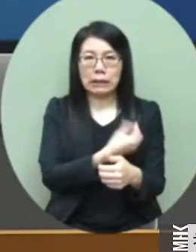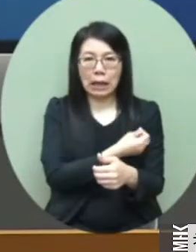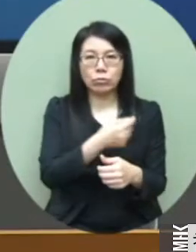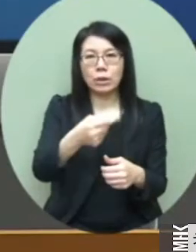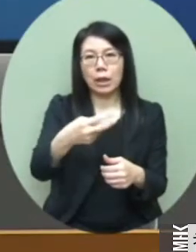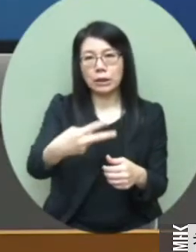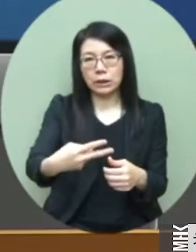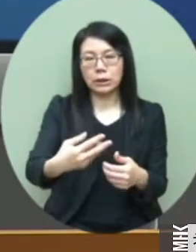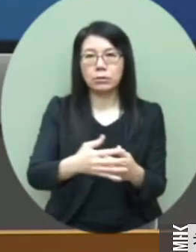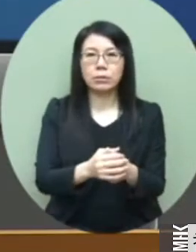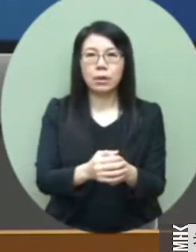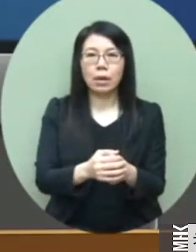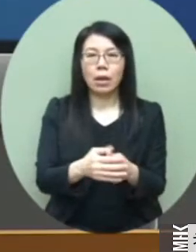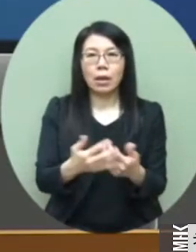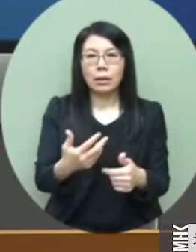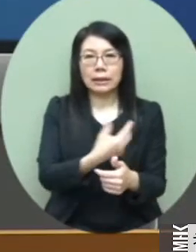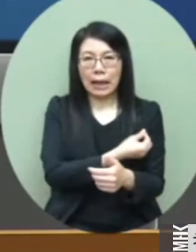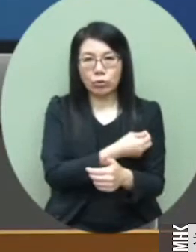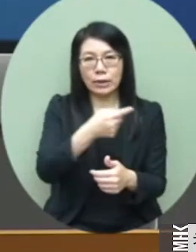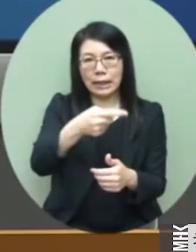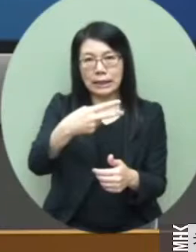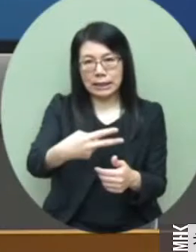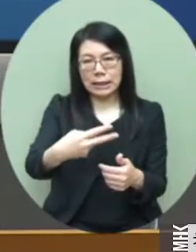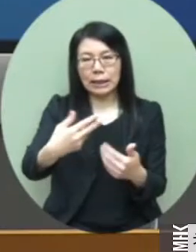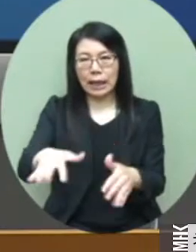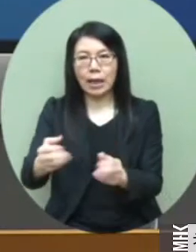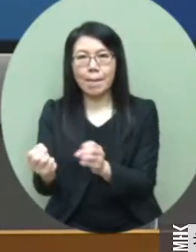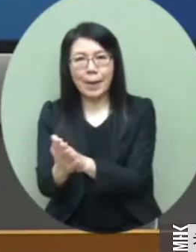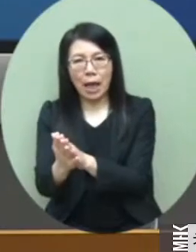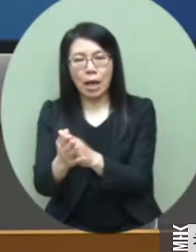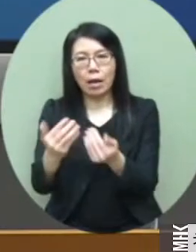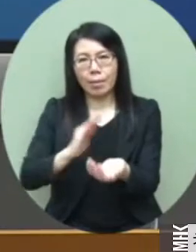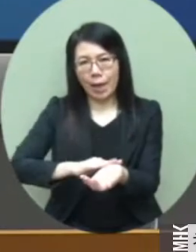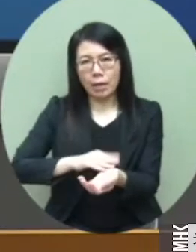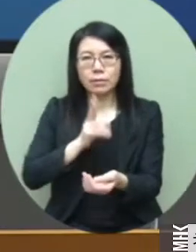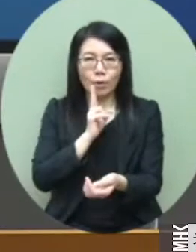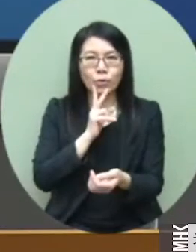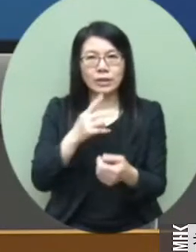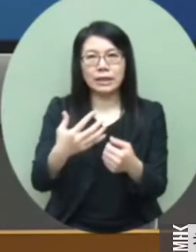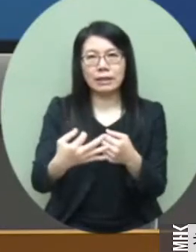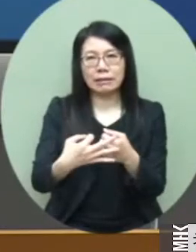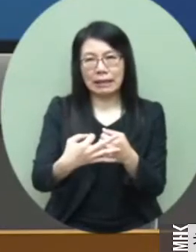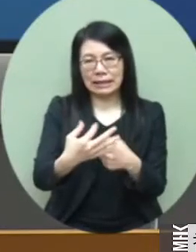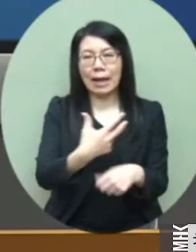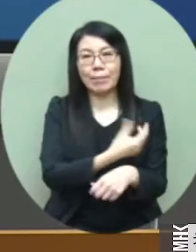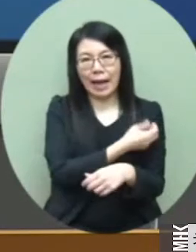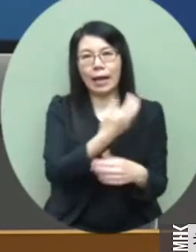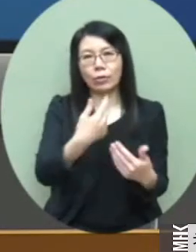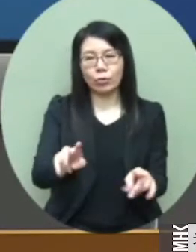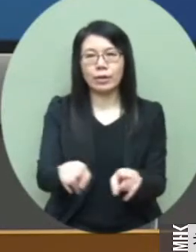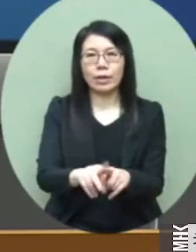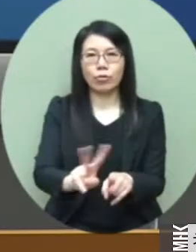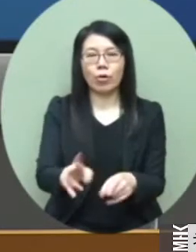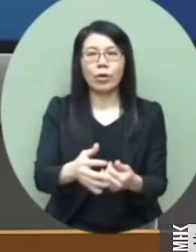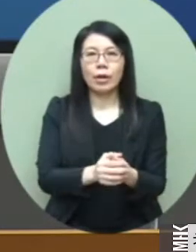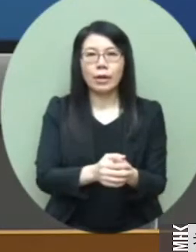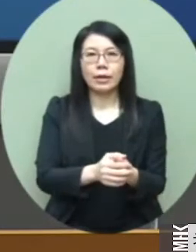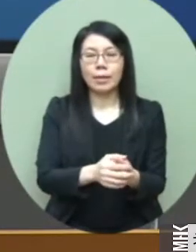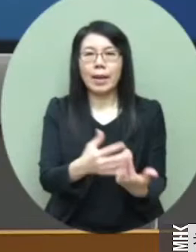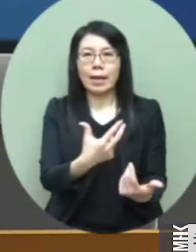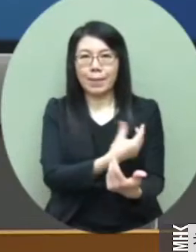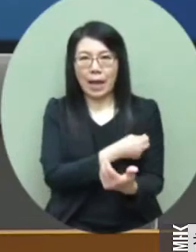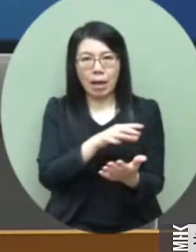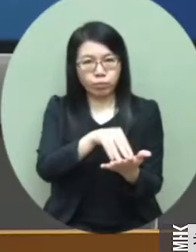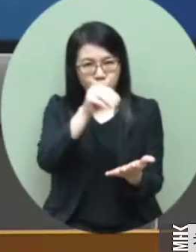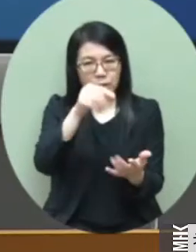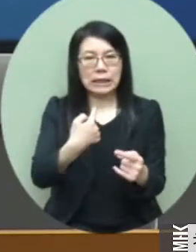3 jabs. But of course, one have to look at the vaccine pass requirements. And that is, if it is 2